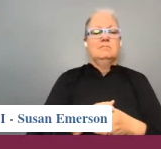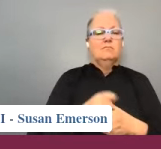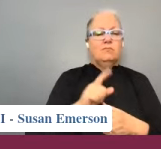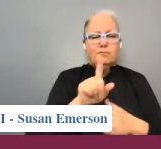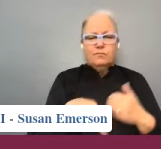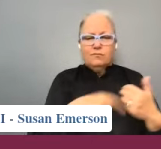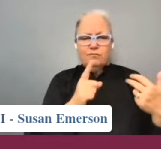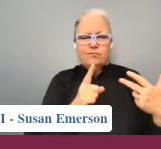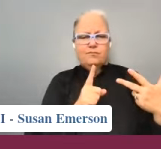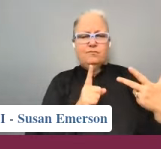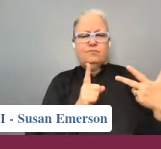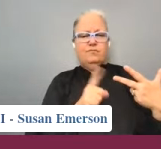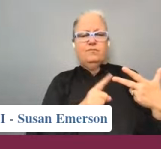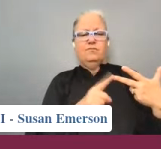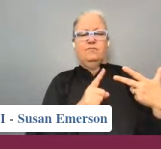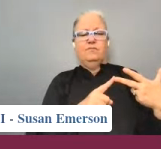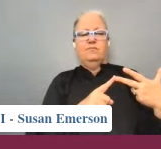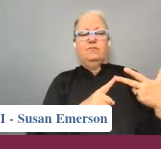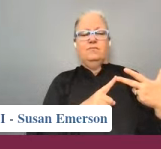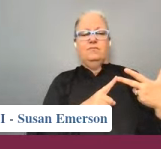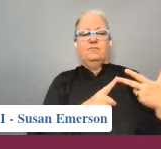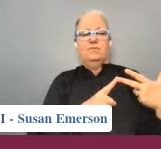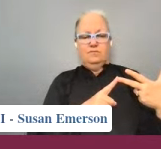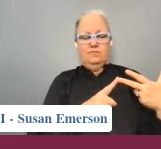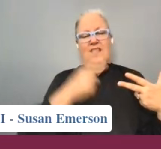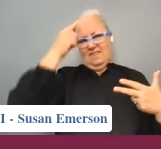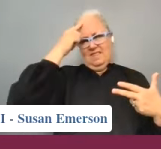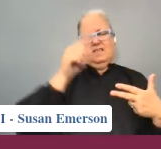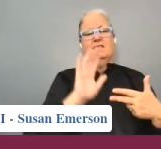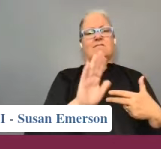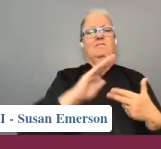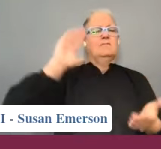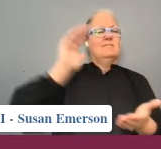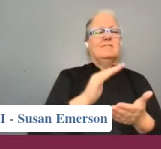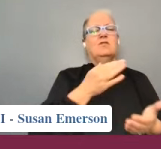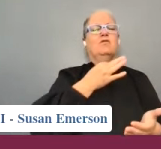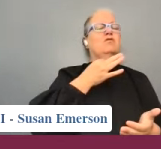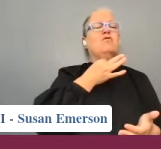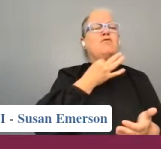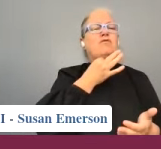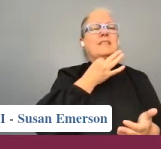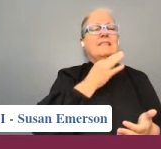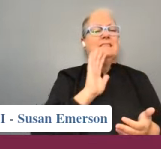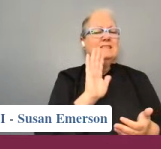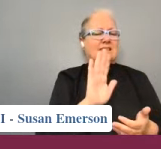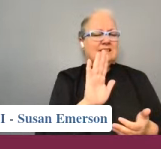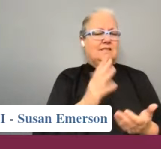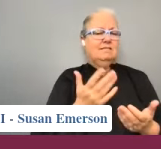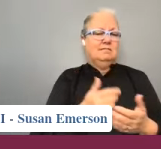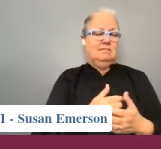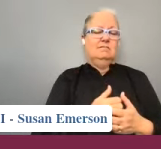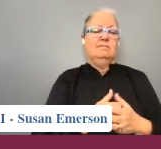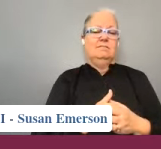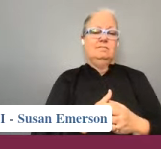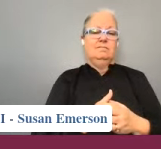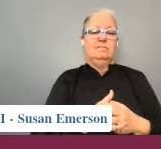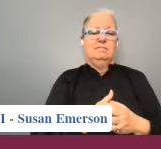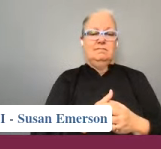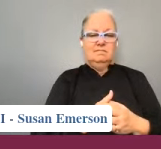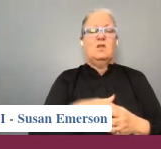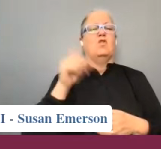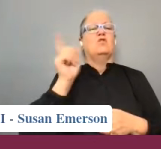that's particularly important, or an element that's particularly important at the moment. Three, reduce risk of backlash